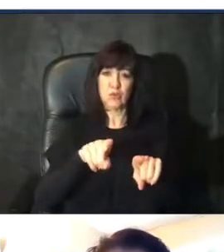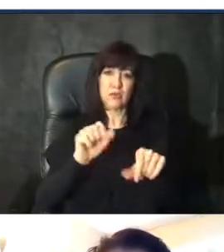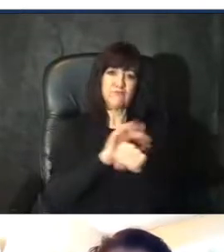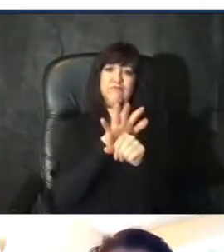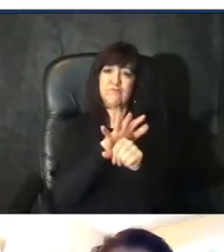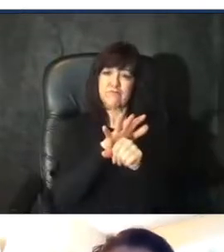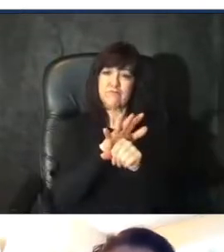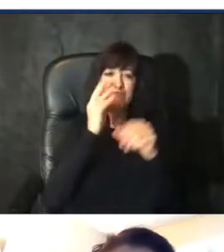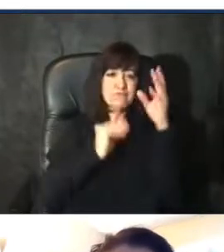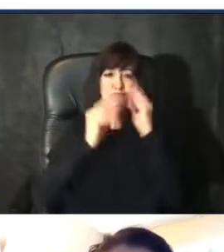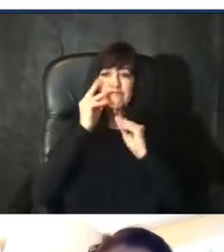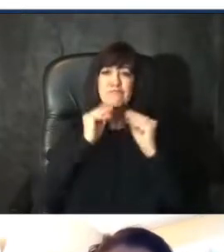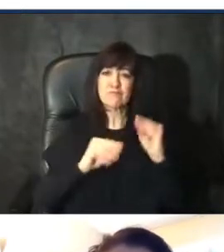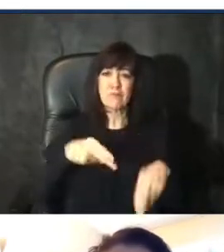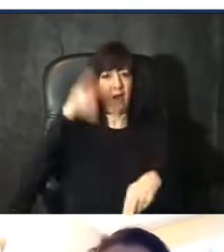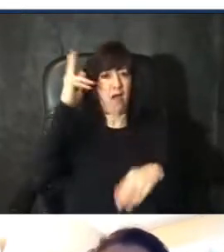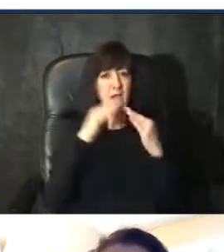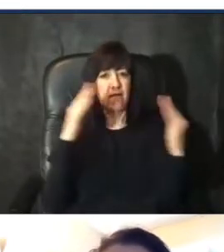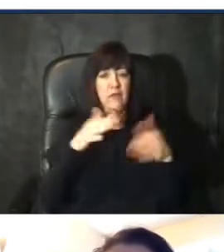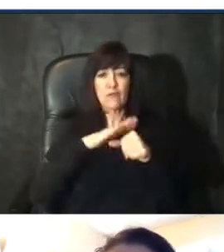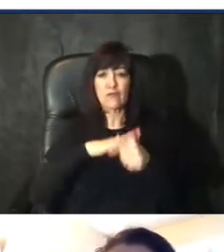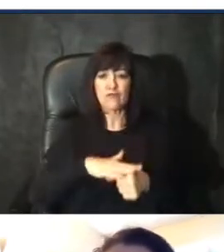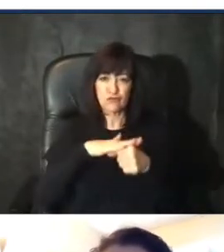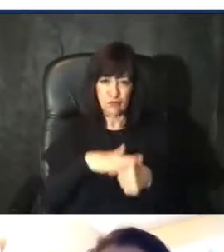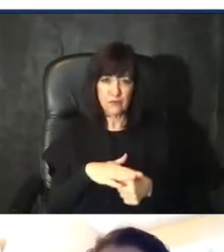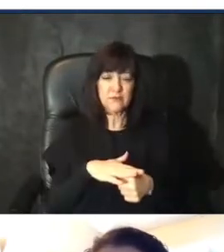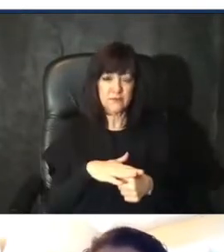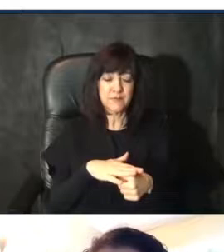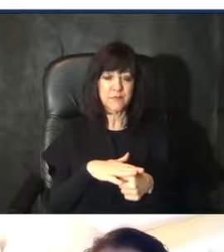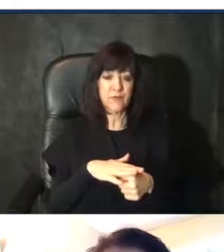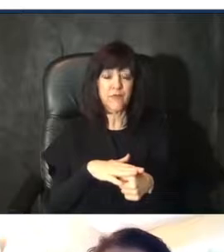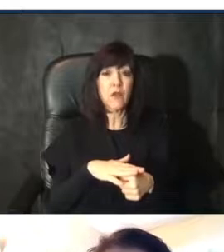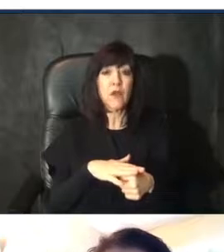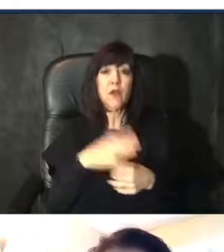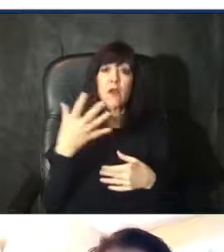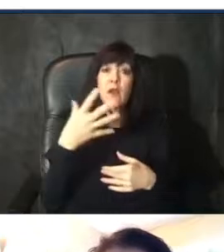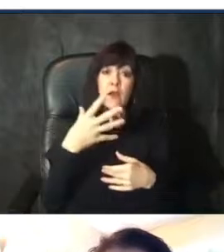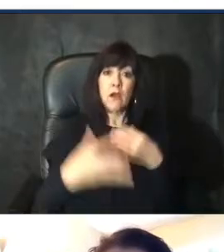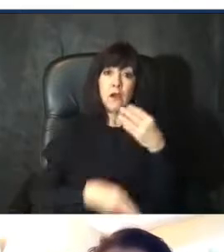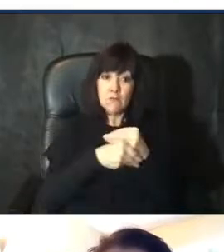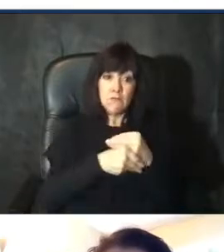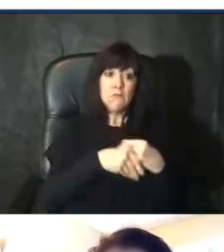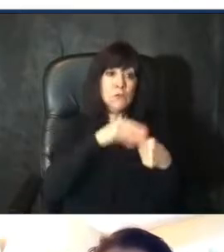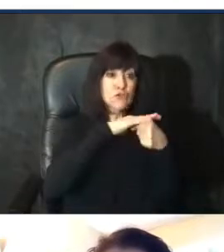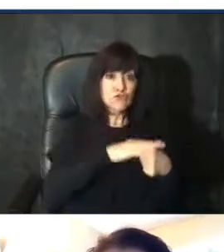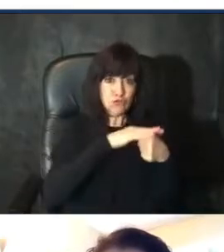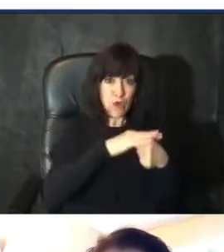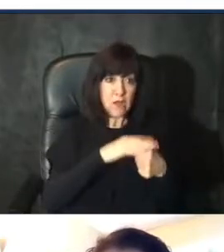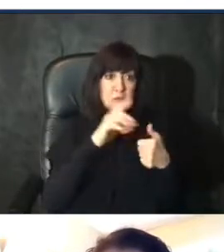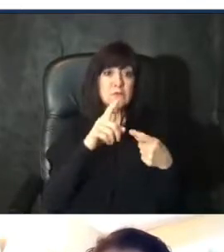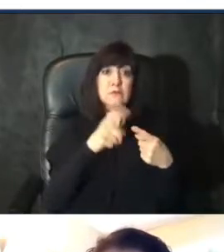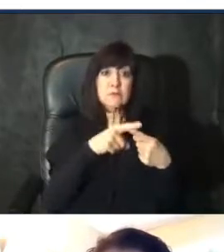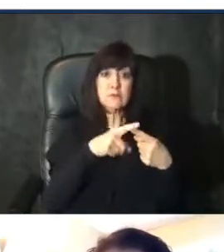to this general stress, we also know that unfortunately some children are going